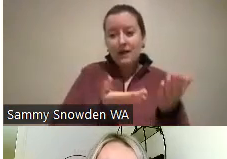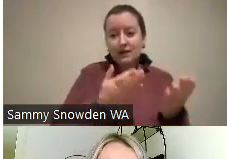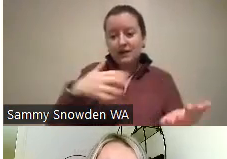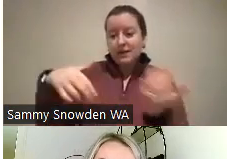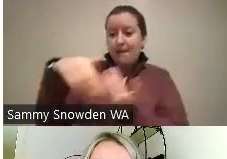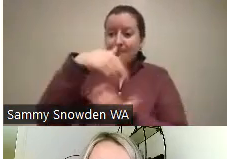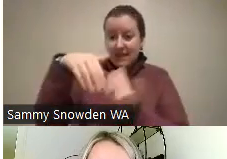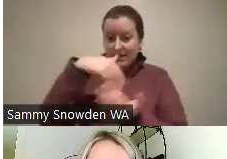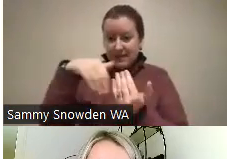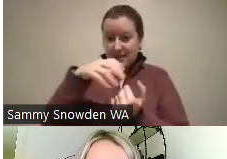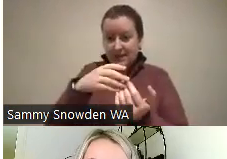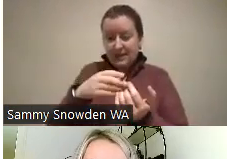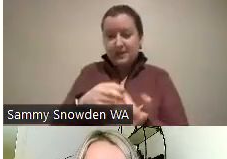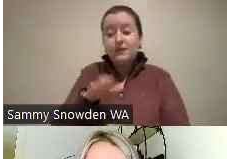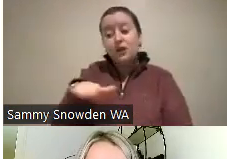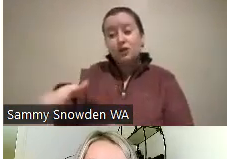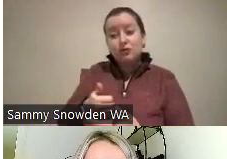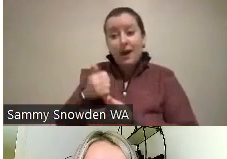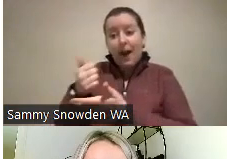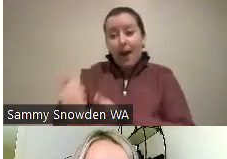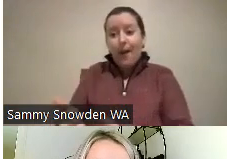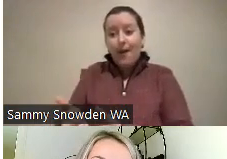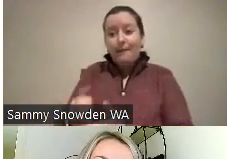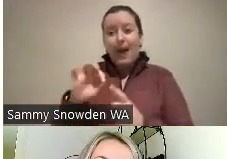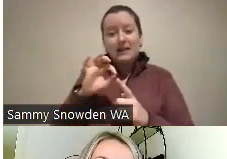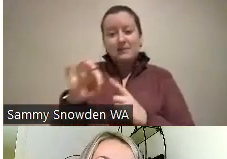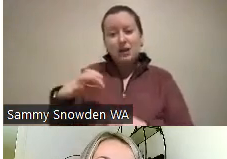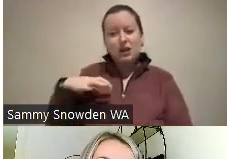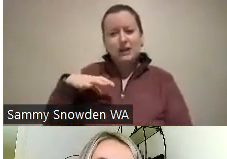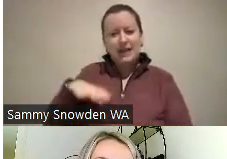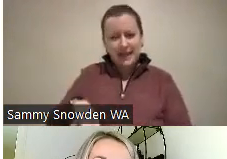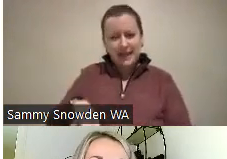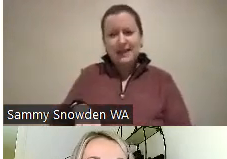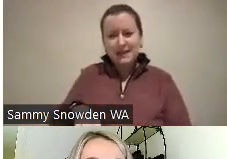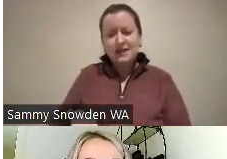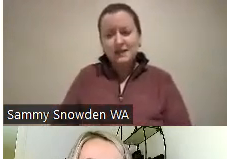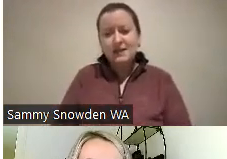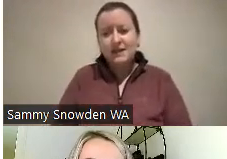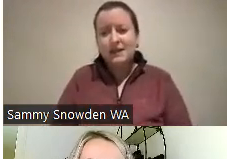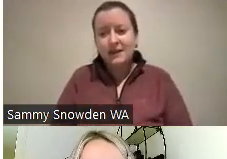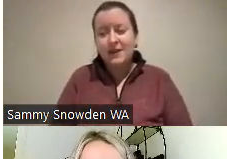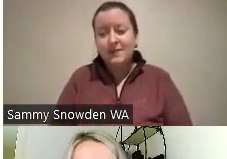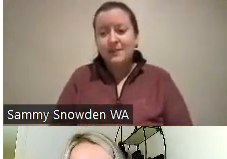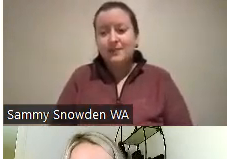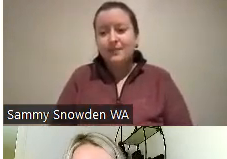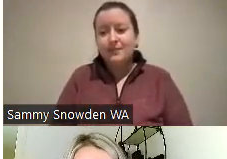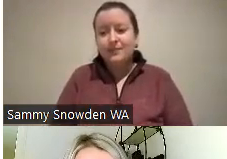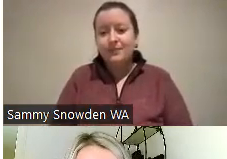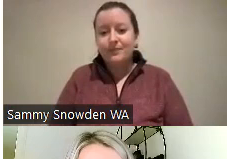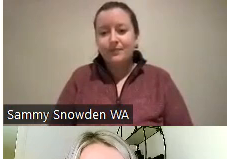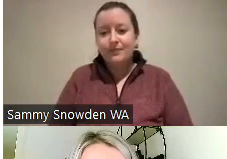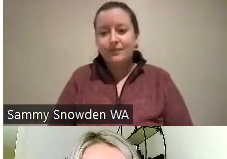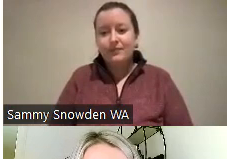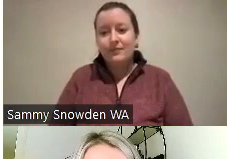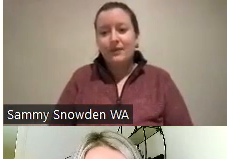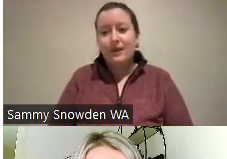drops of each, and that's really supportive of kids, especially if they have the tendency to sort of fly off